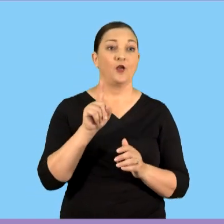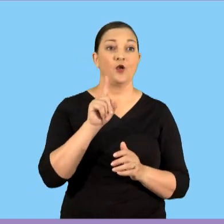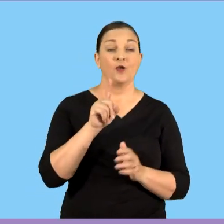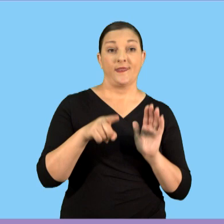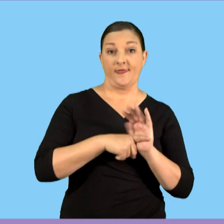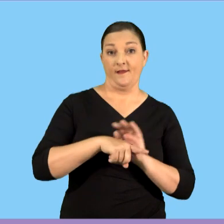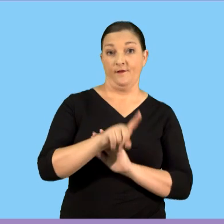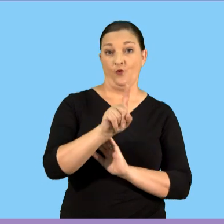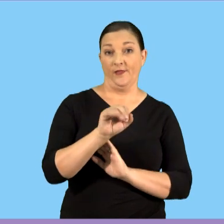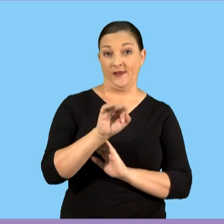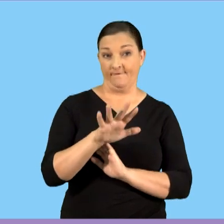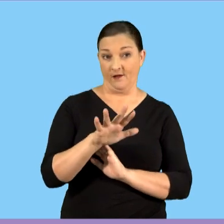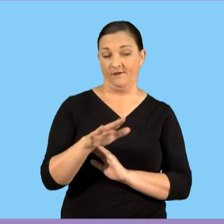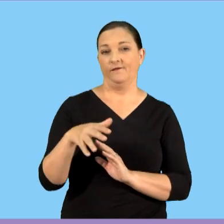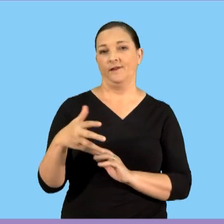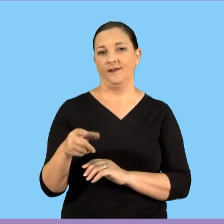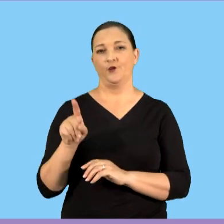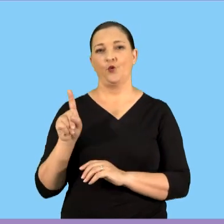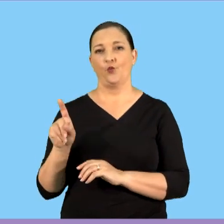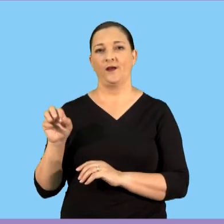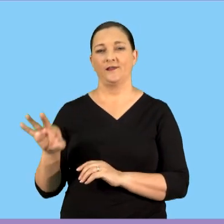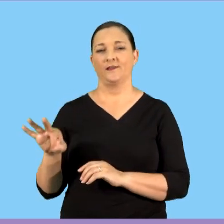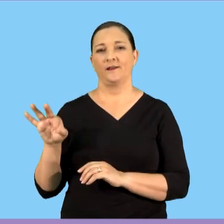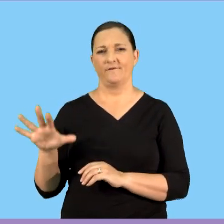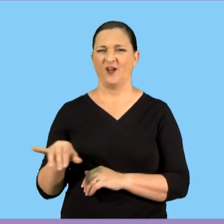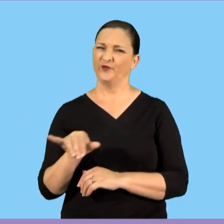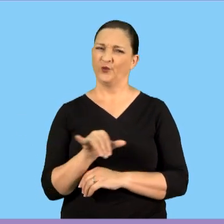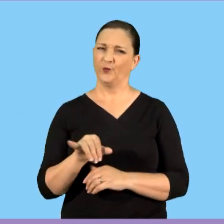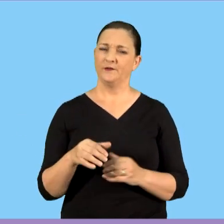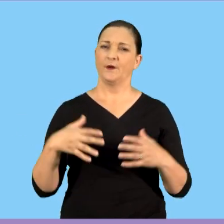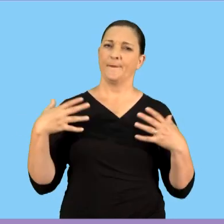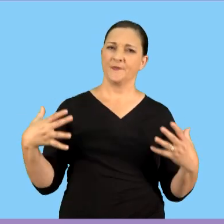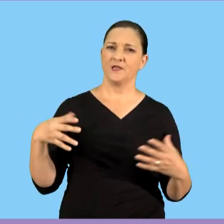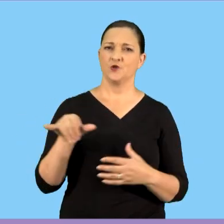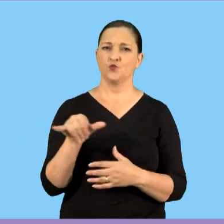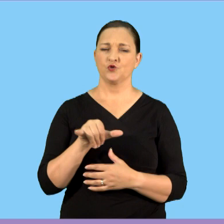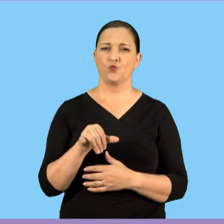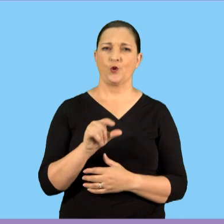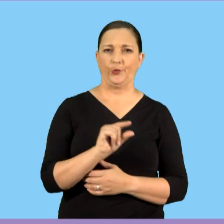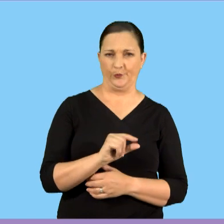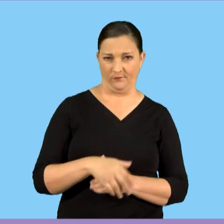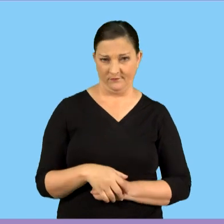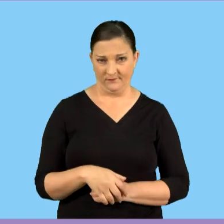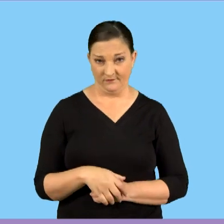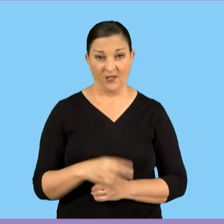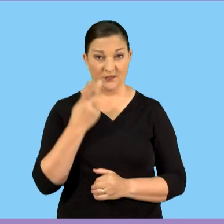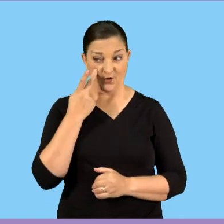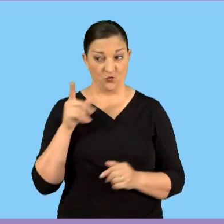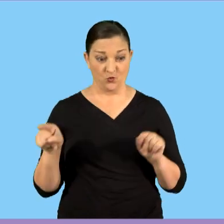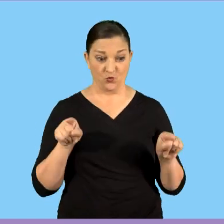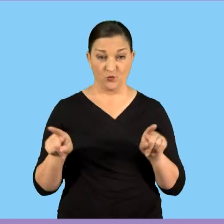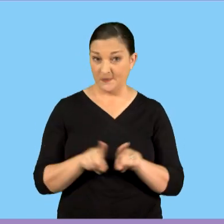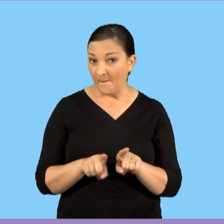negative 135 and 135 that is positive? Which one is bigger and which one is